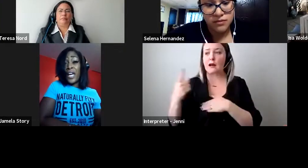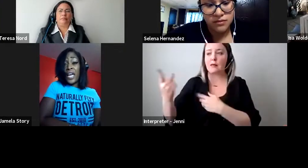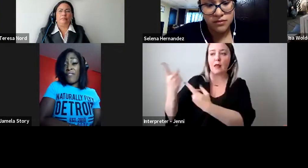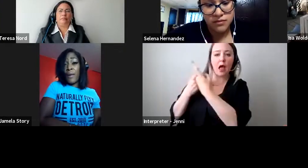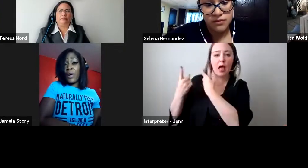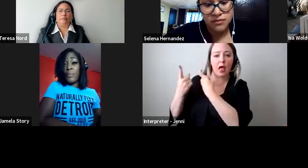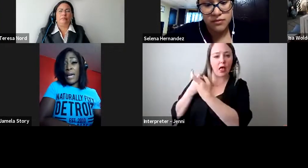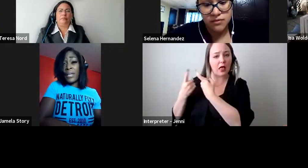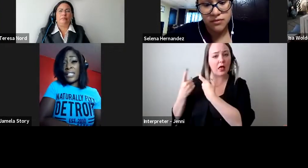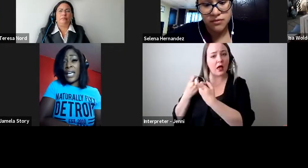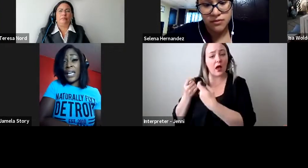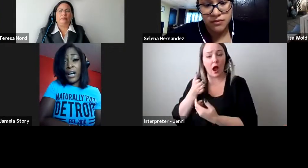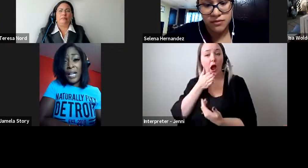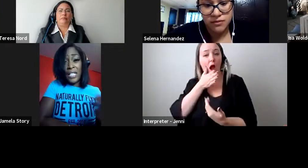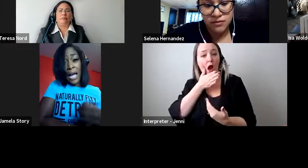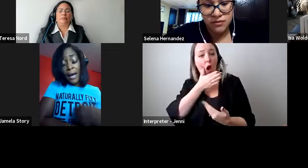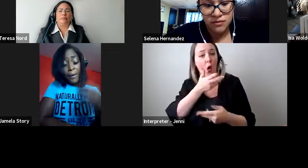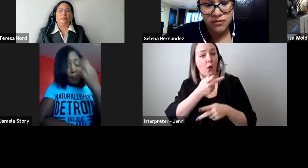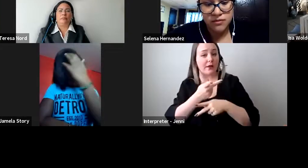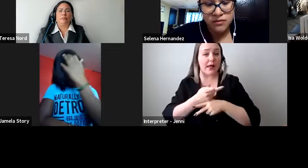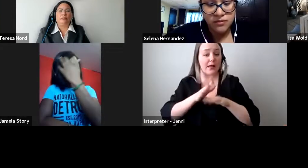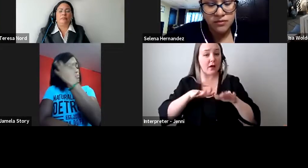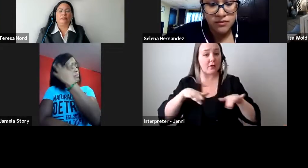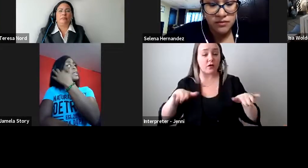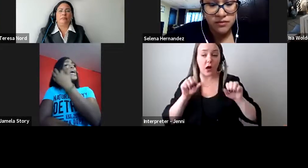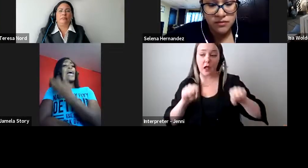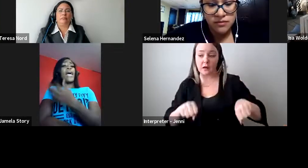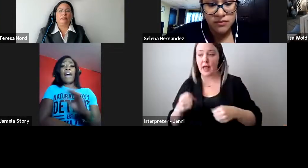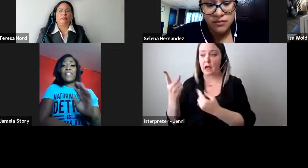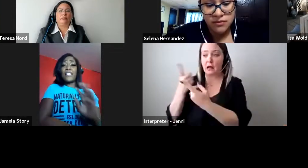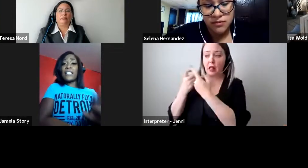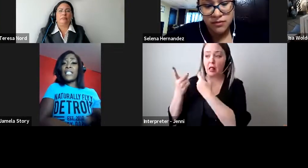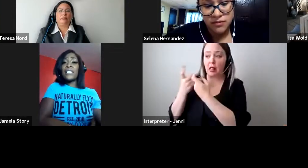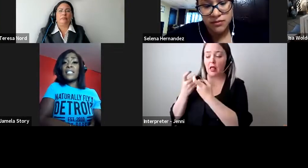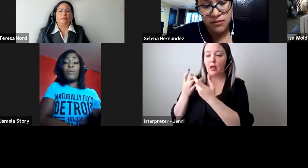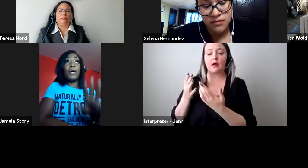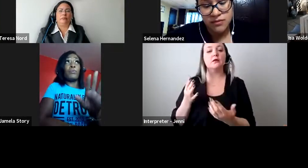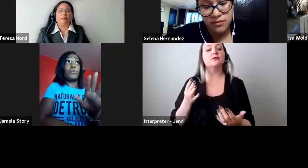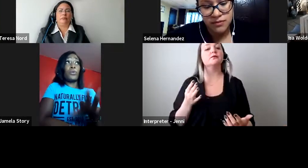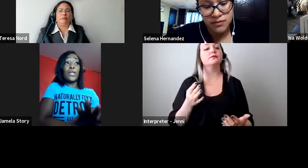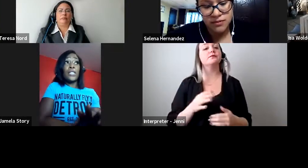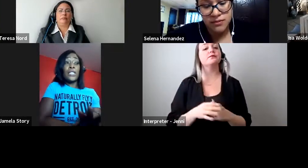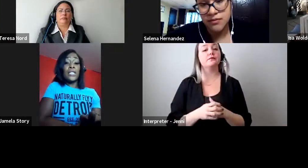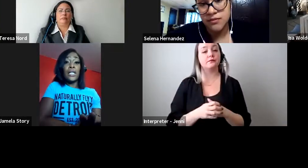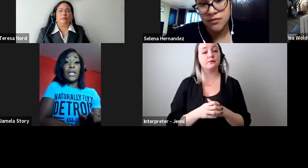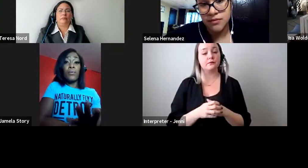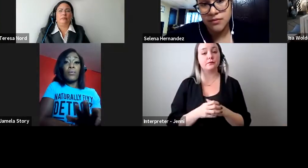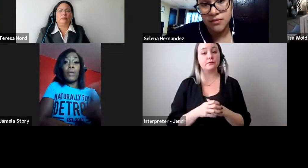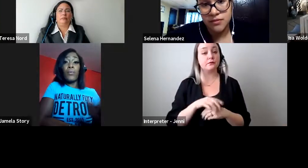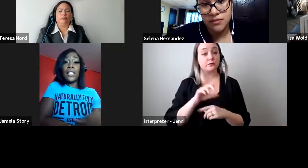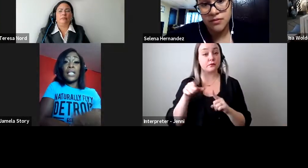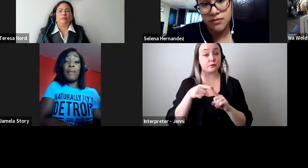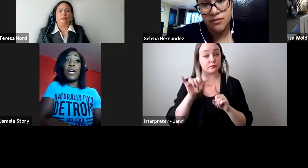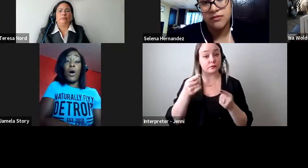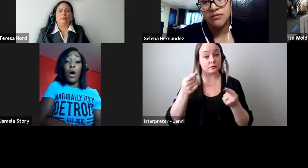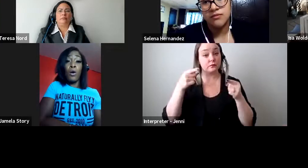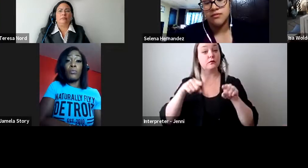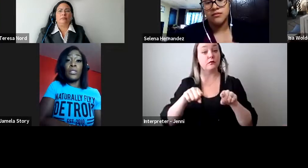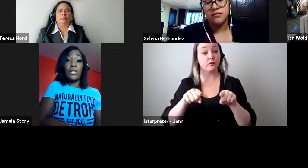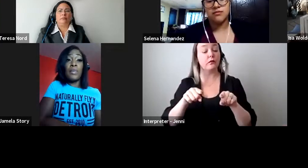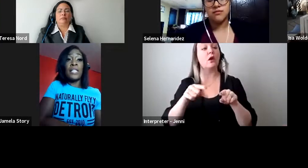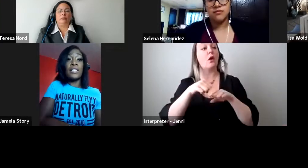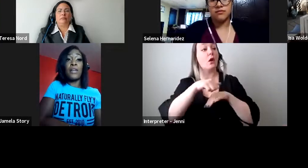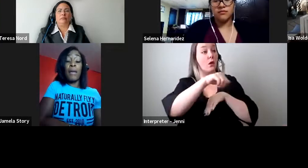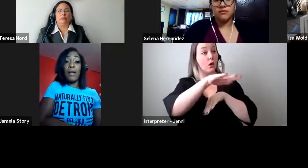of if I'm going to be able to take care of my child. After this incident, during this incident, once they let me go